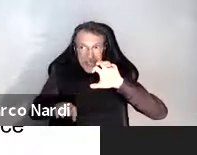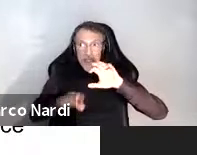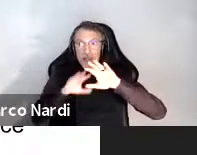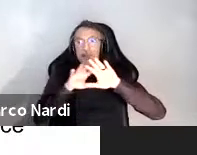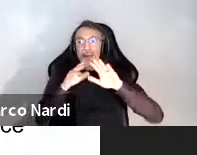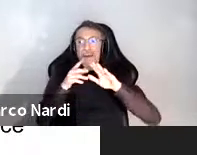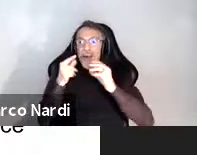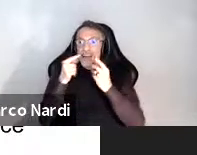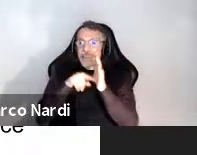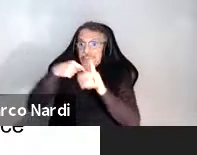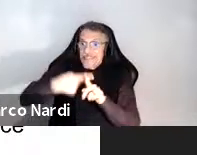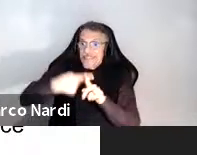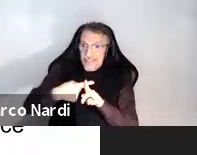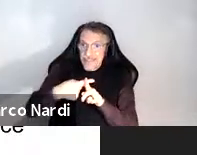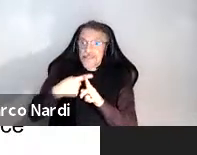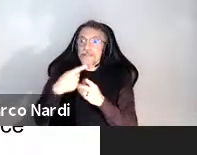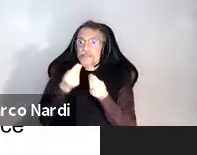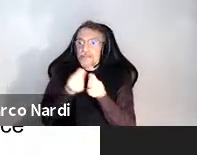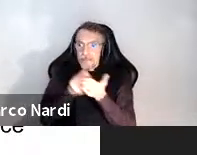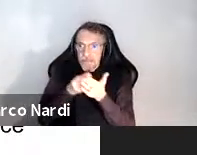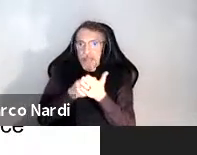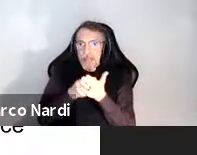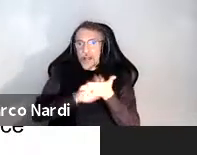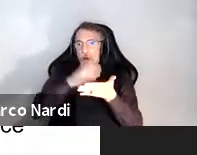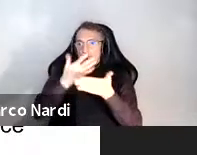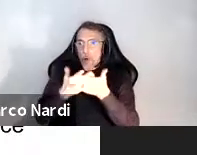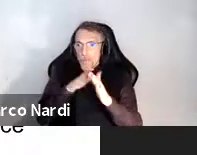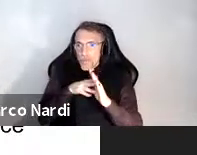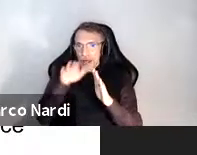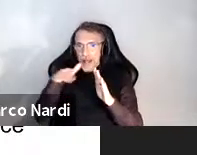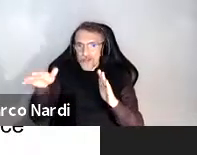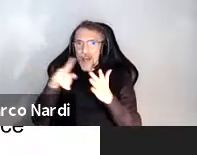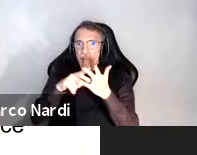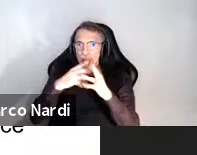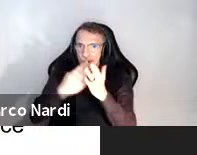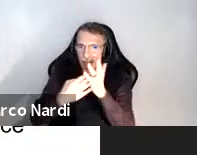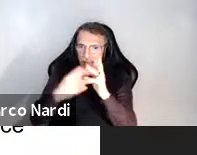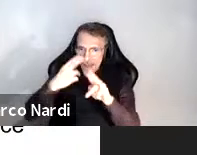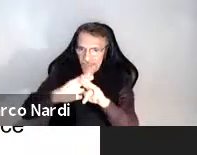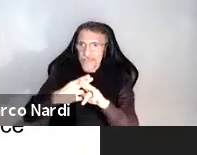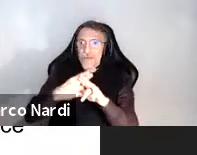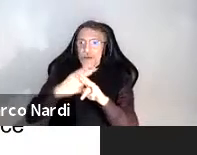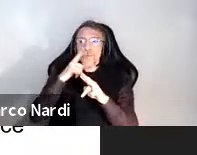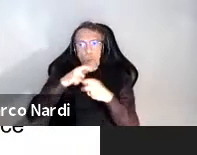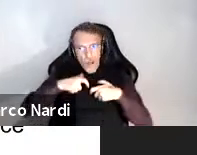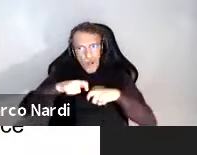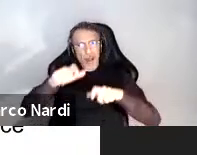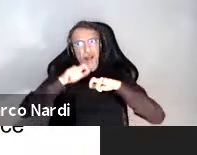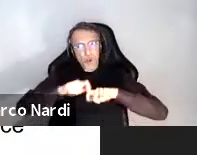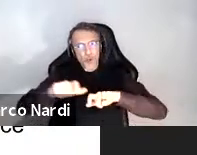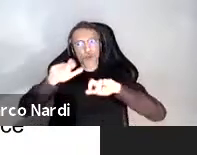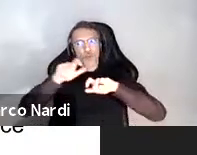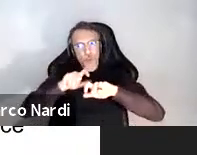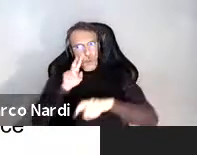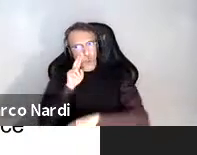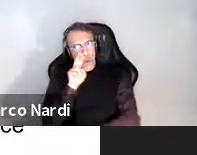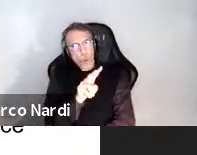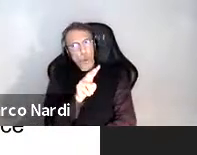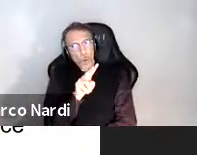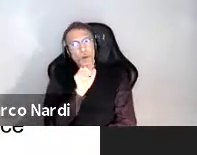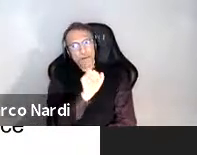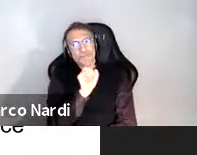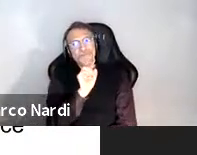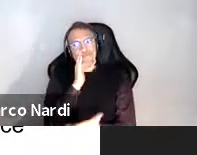balance by the projections of the World Economic Outlook of the IMF, it will continue to have a very serious